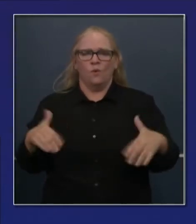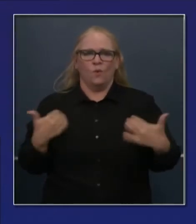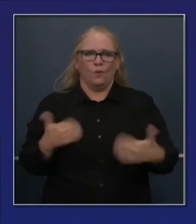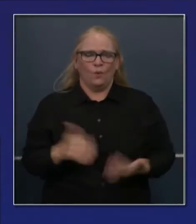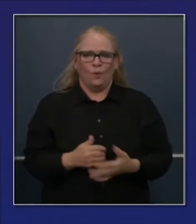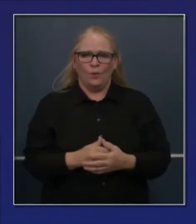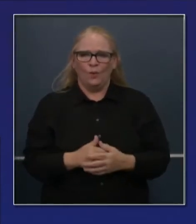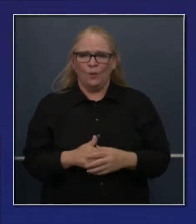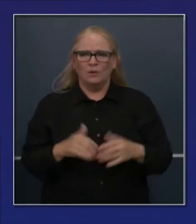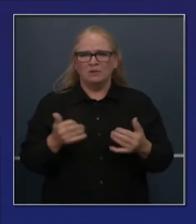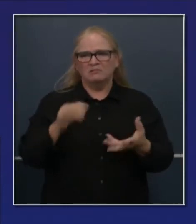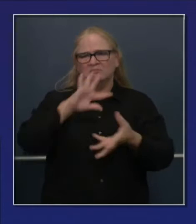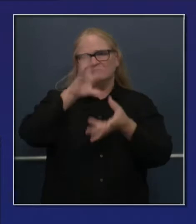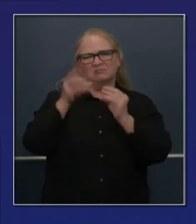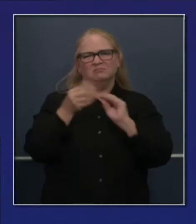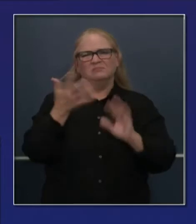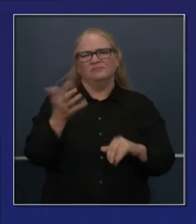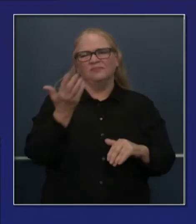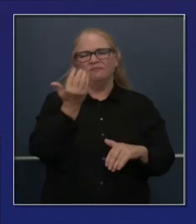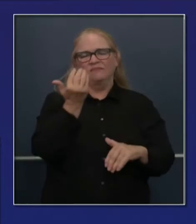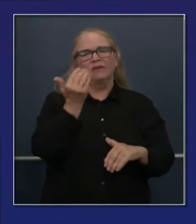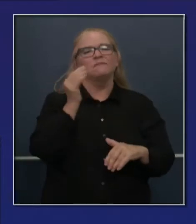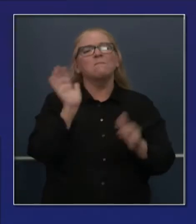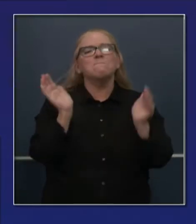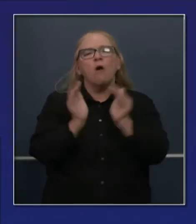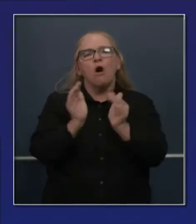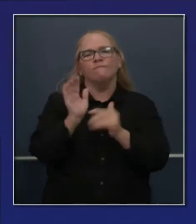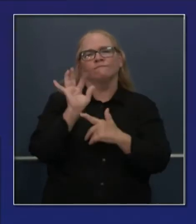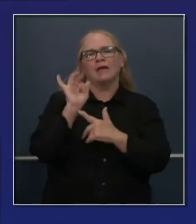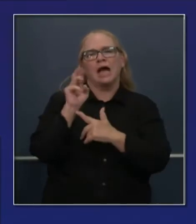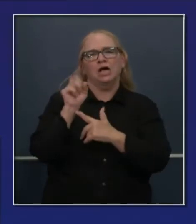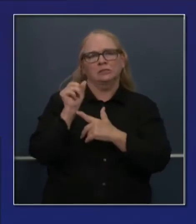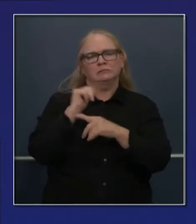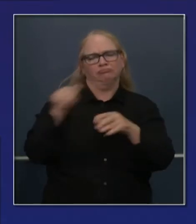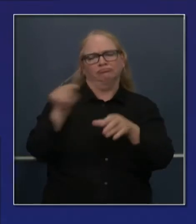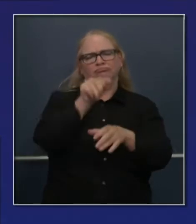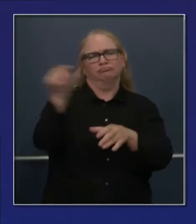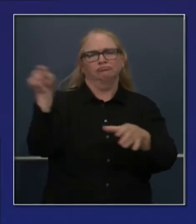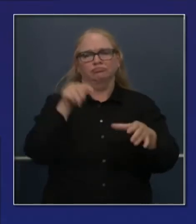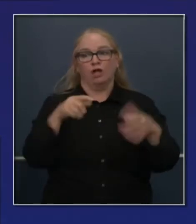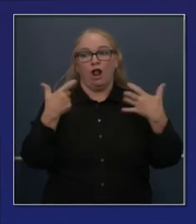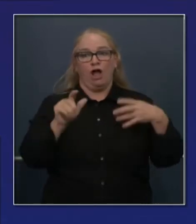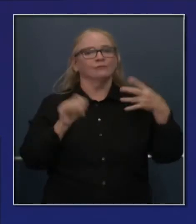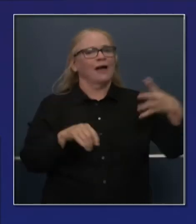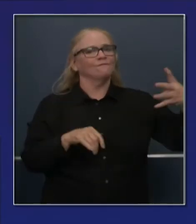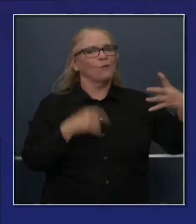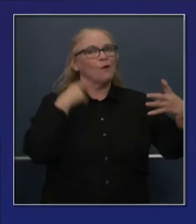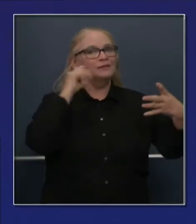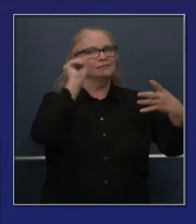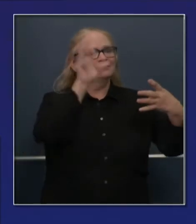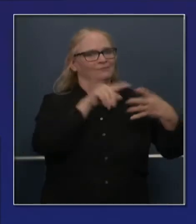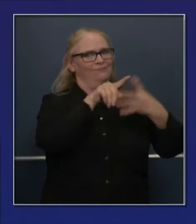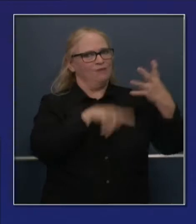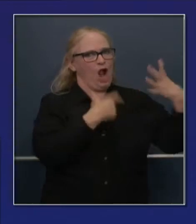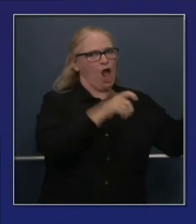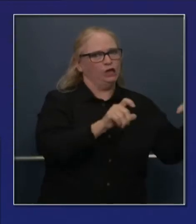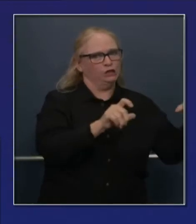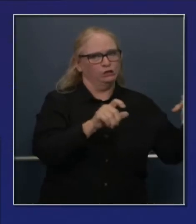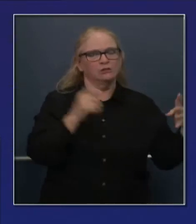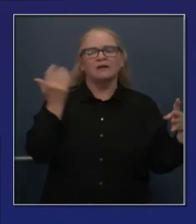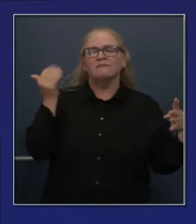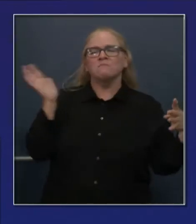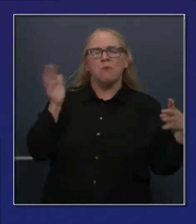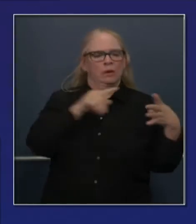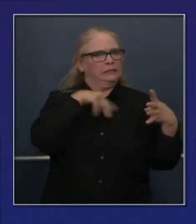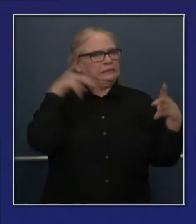fires, most smaller brush vegetation fires. These larger fires we continue to actively monitor. I want to thank